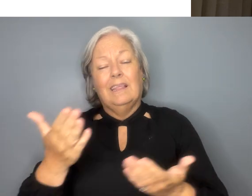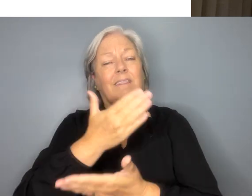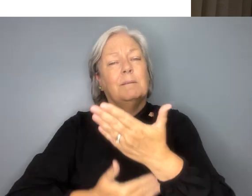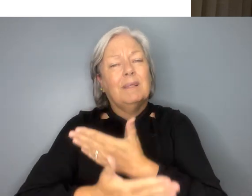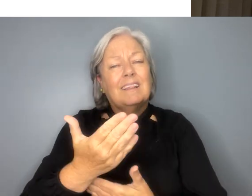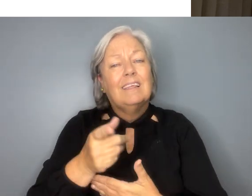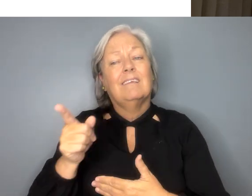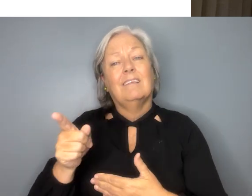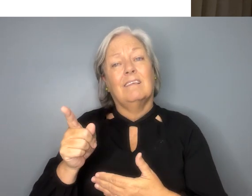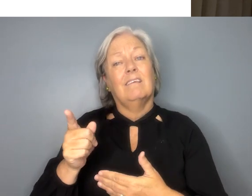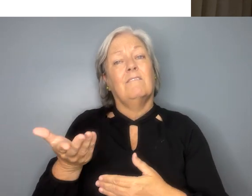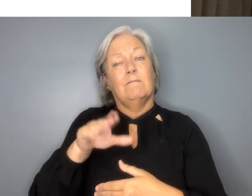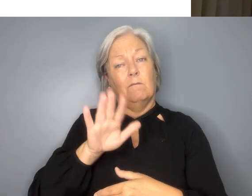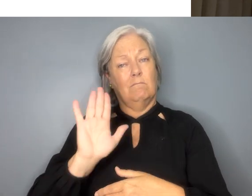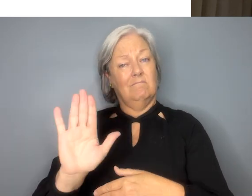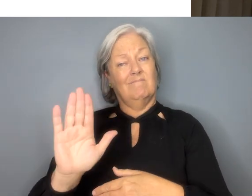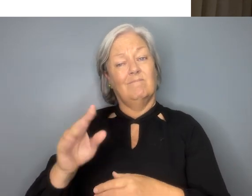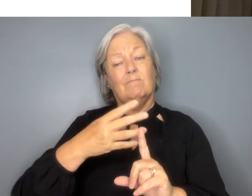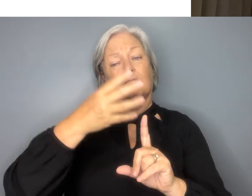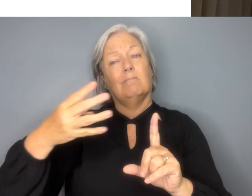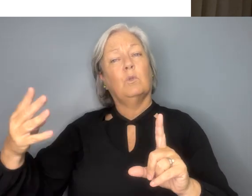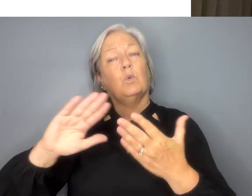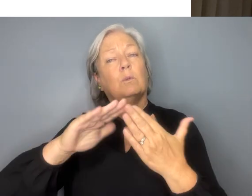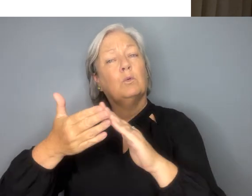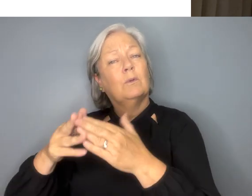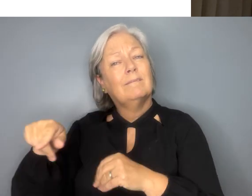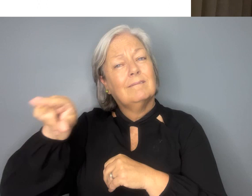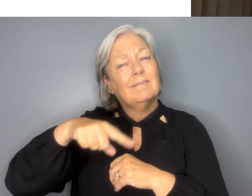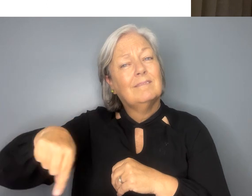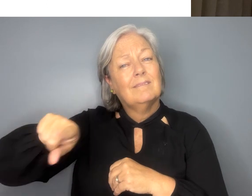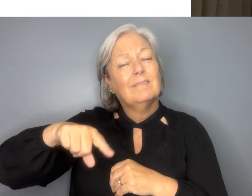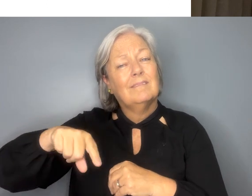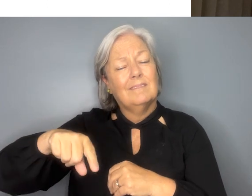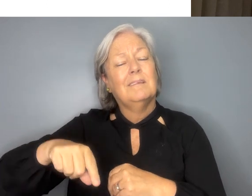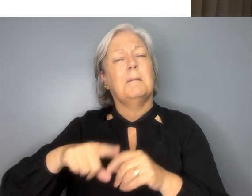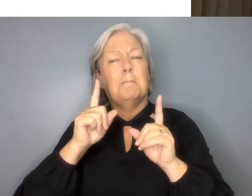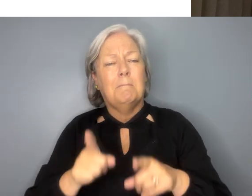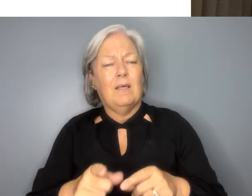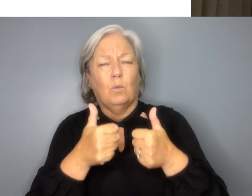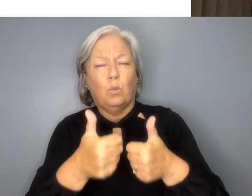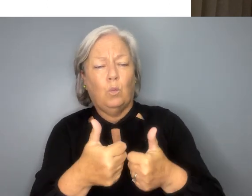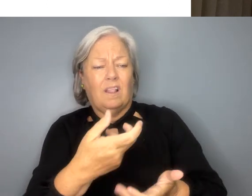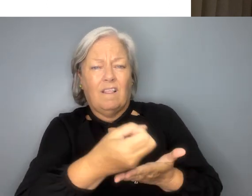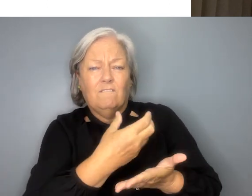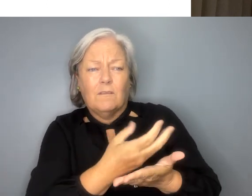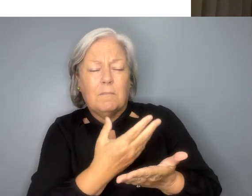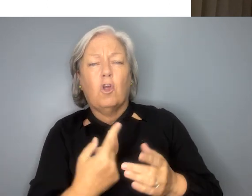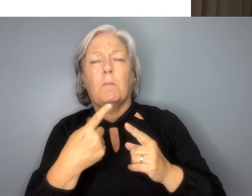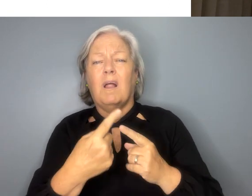with disabilities from LGBTIQA+ communities, without concrete